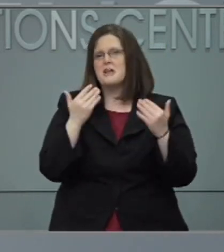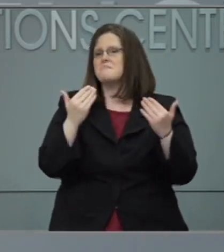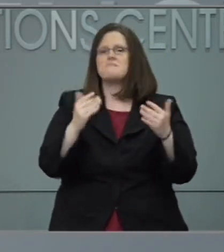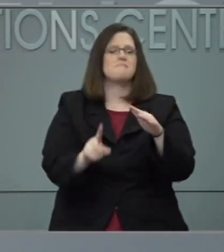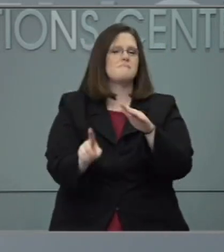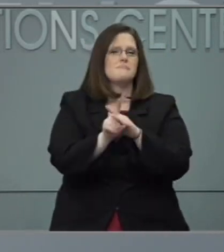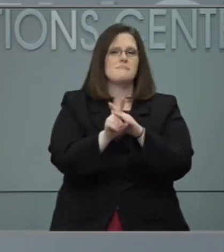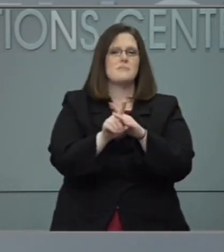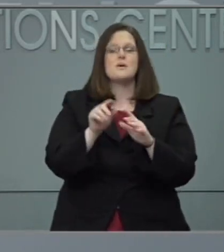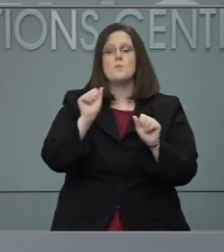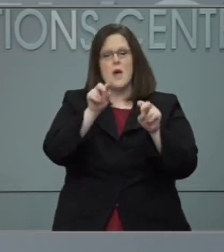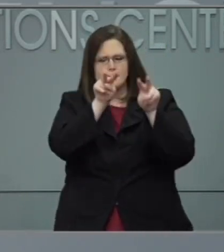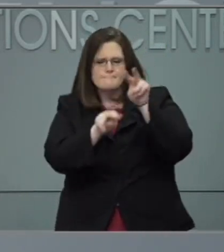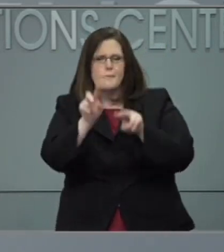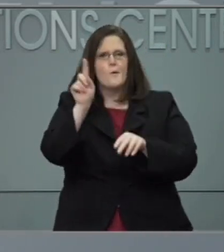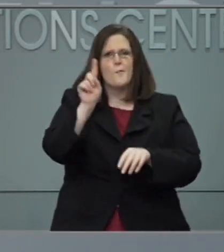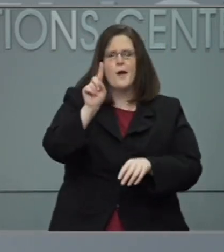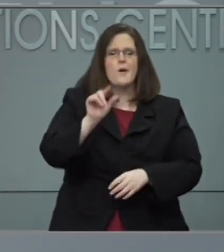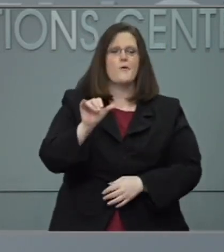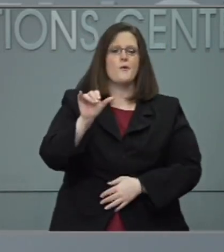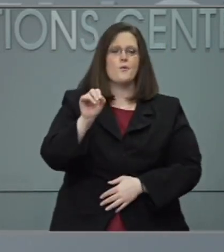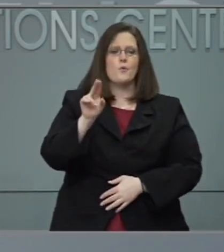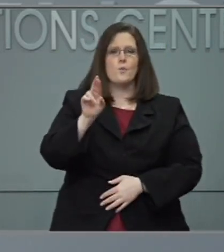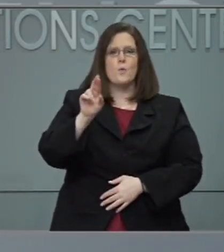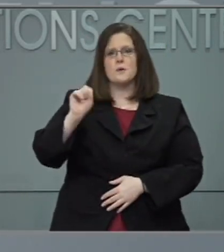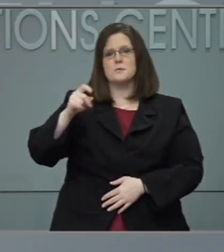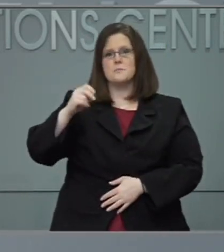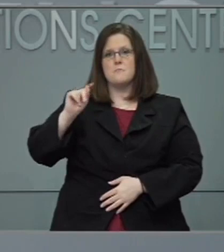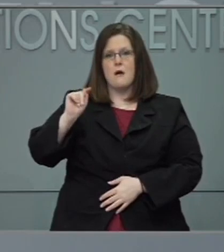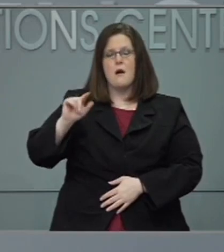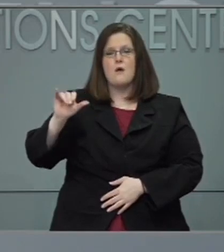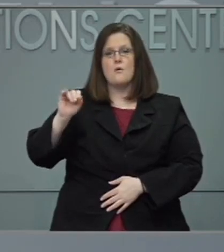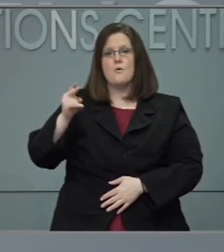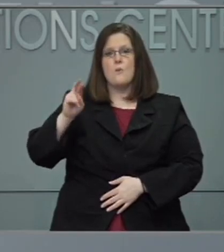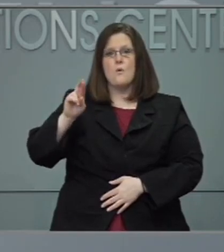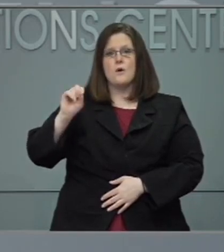yourspot.yourshot.nc.gov. And with that, we will open to your questions.